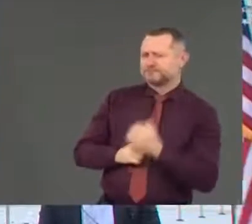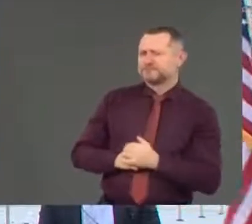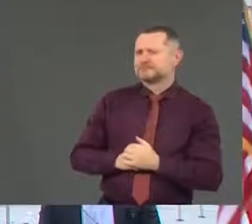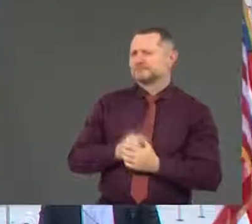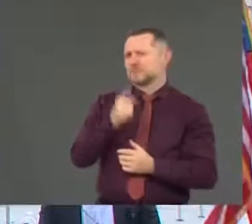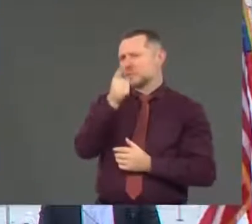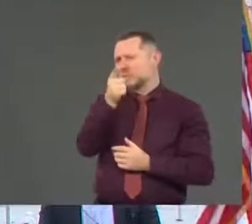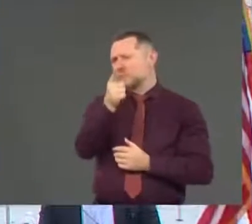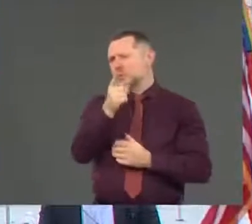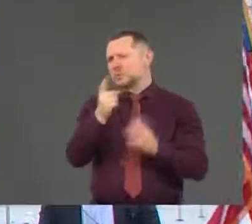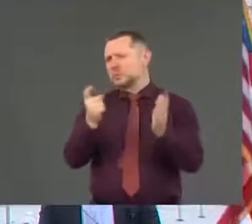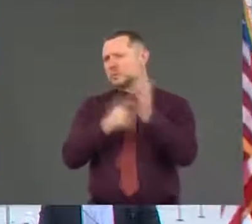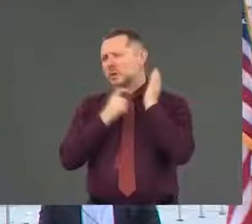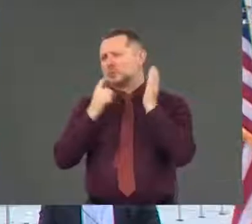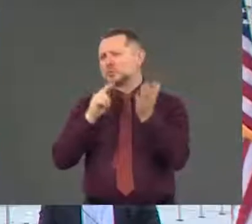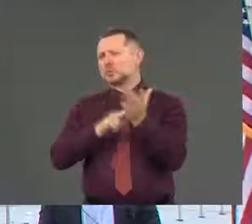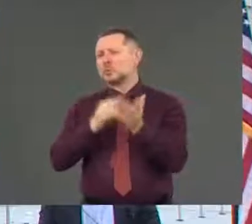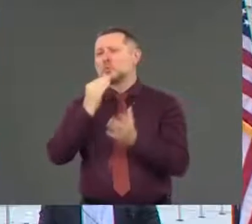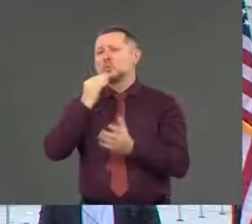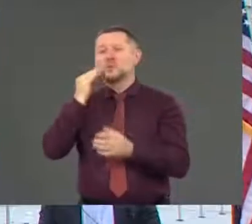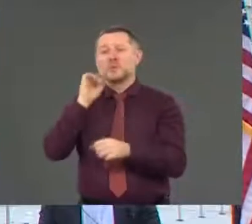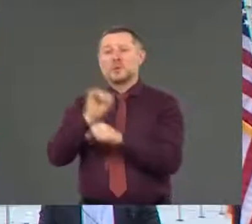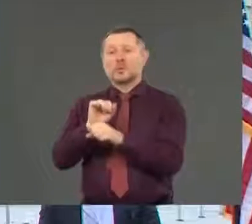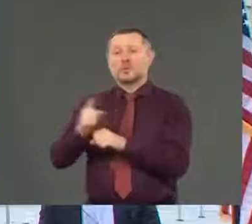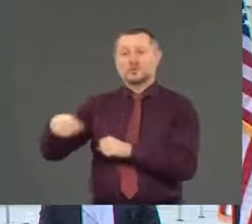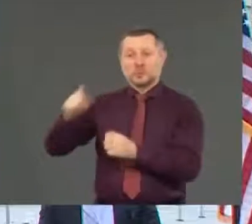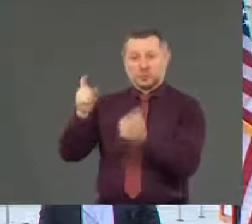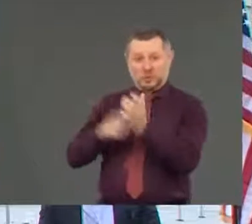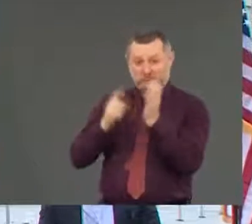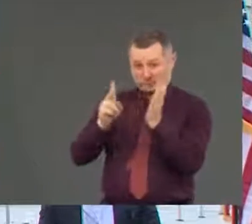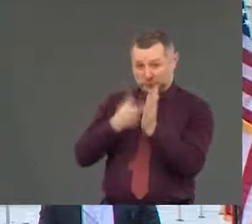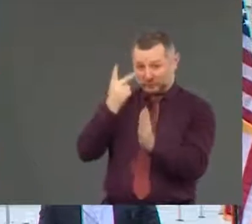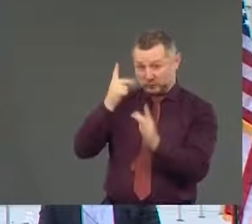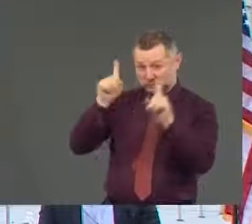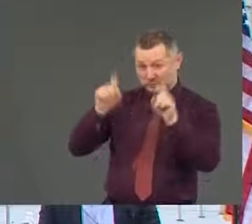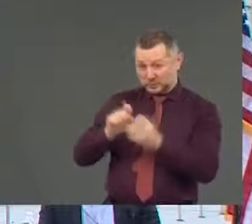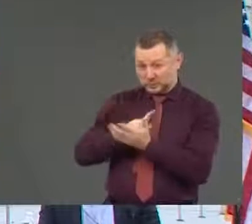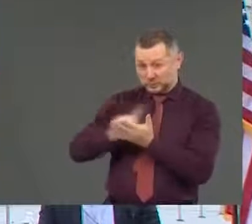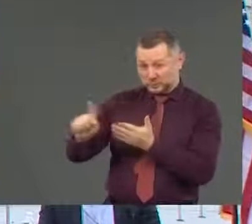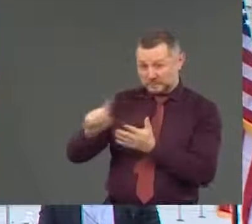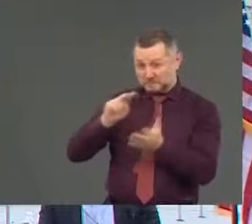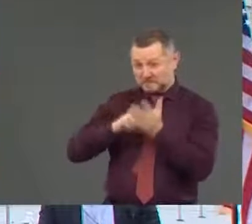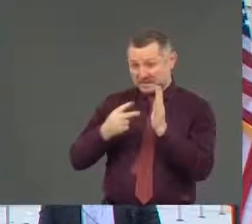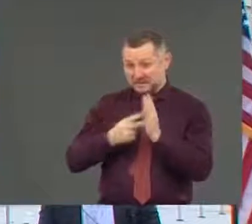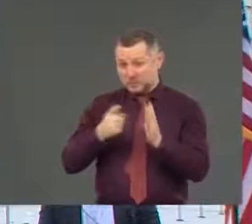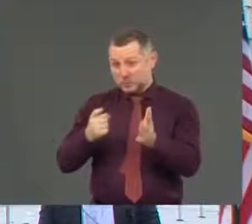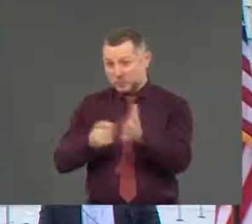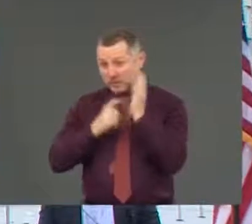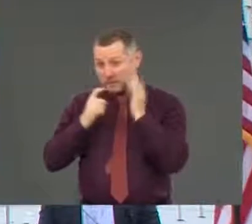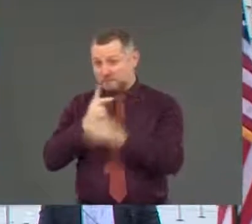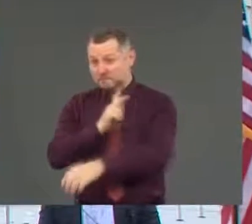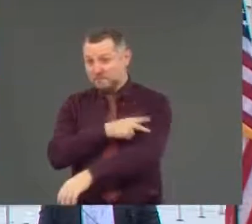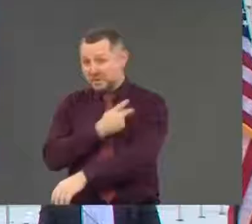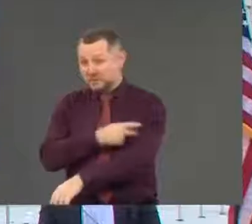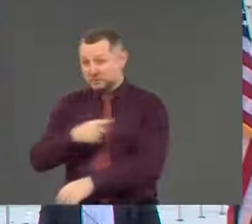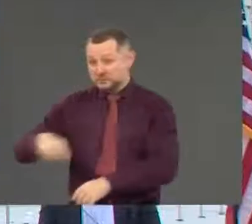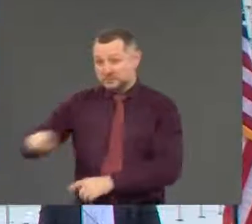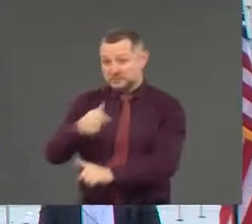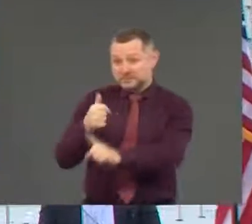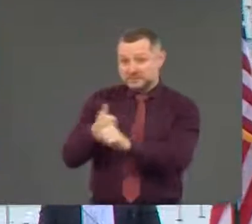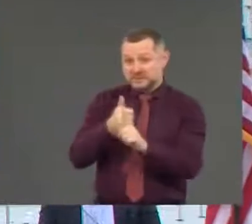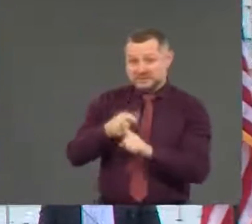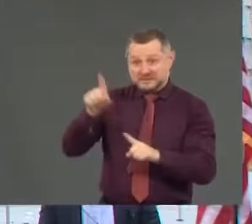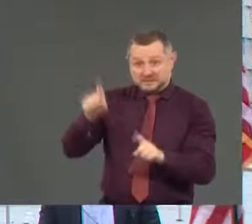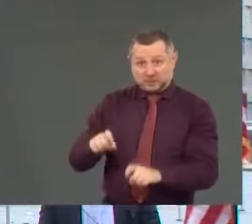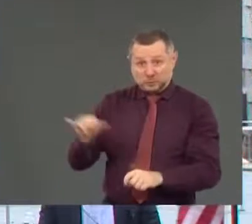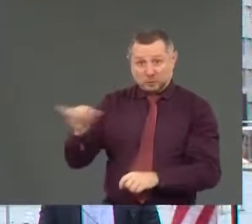required people in nursing homes who were working there to get tested twice a week, are you also requiring the patients to be tested